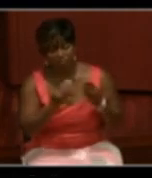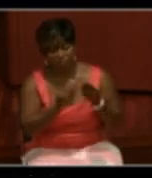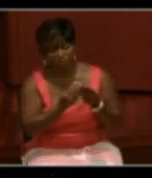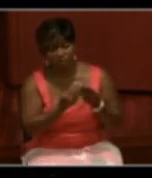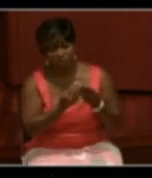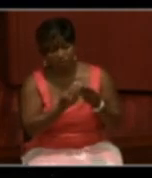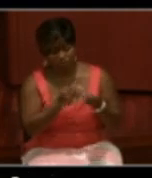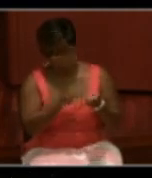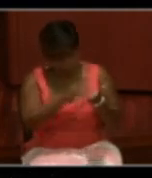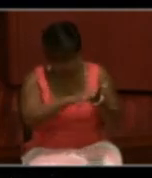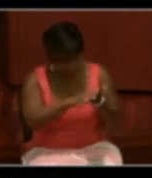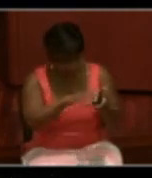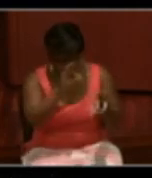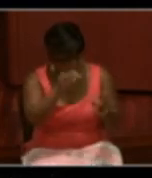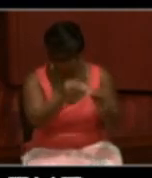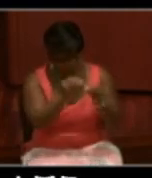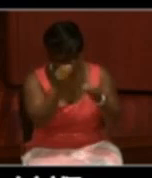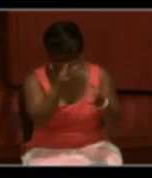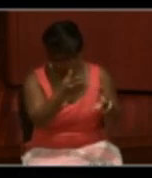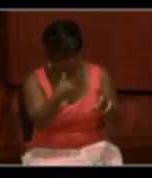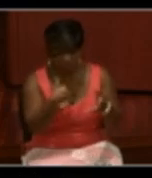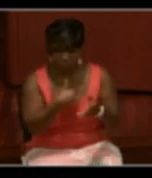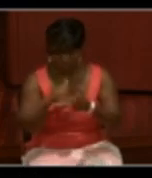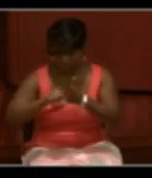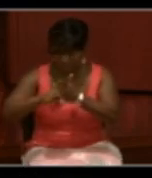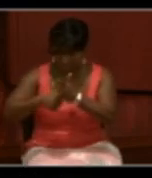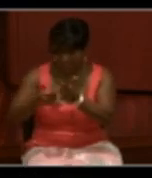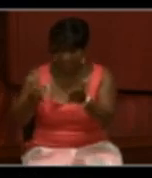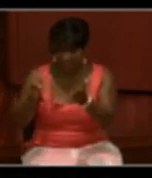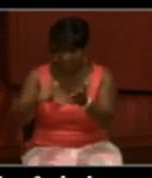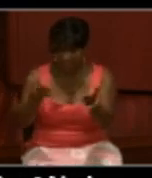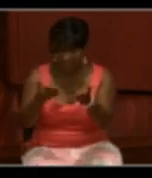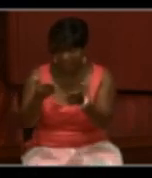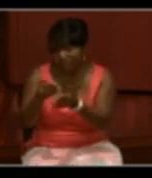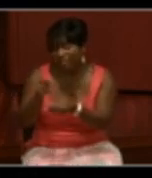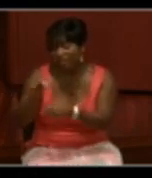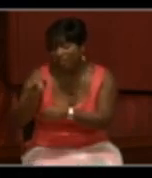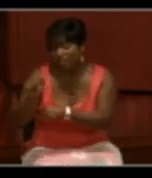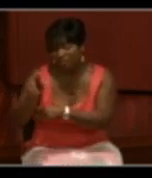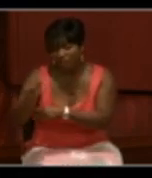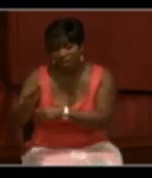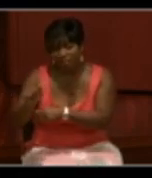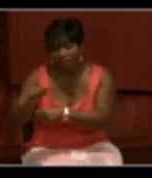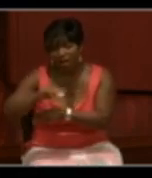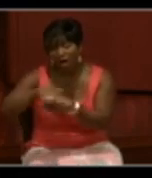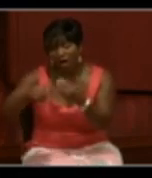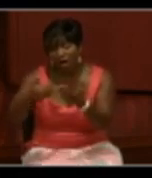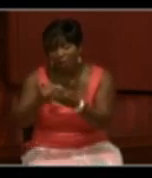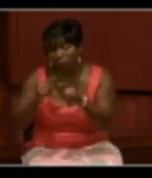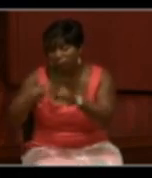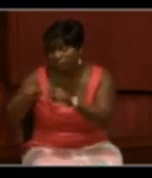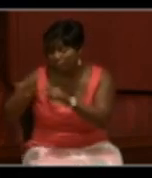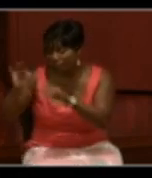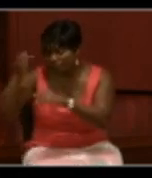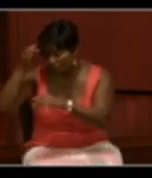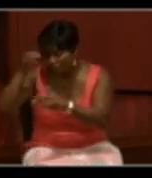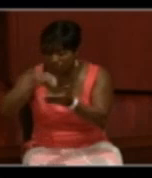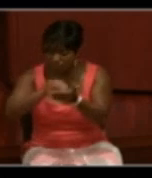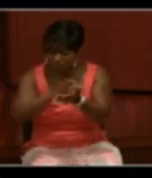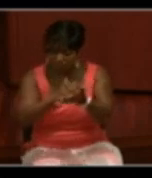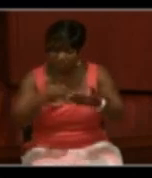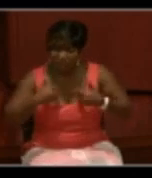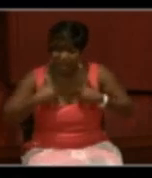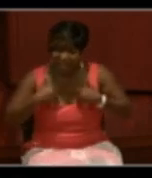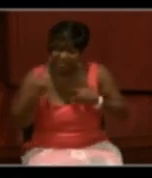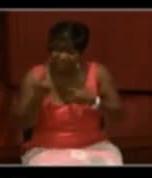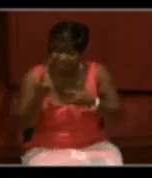Wall. That's something that we emphasize here at the National Archives. Within all of the various federal records that we have, they only